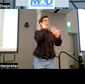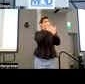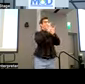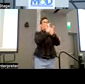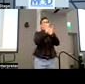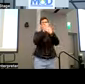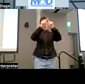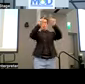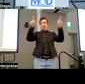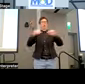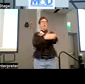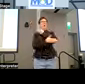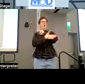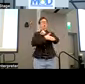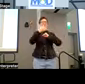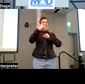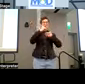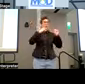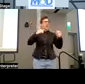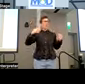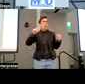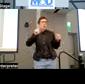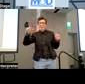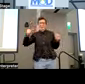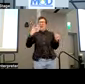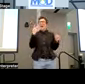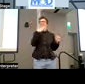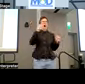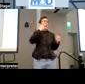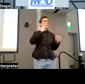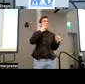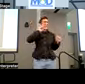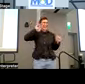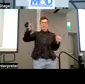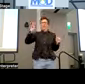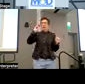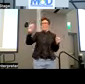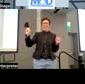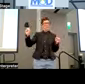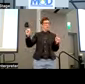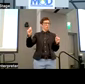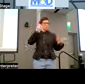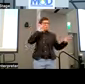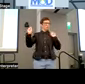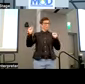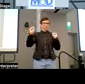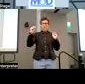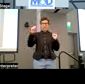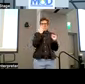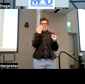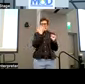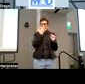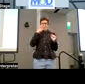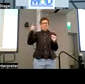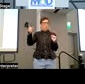You can't distinguish states. And then Massachusetts is popping bright pink because it really reflected what I just wanted to share really quickly.